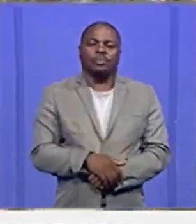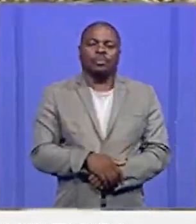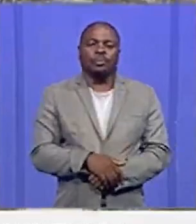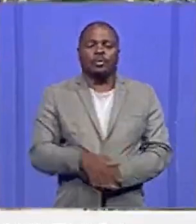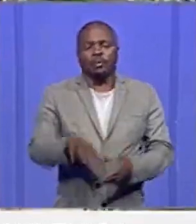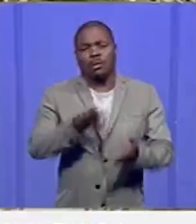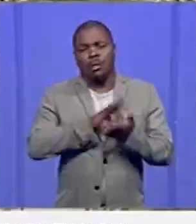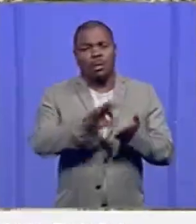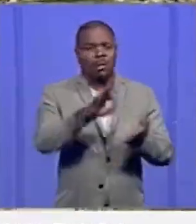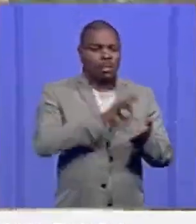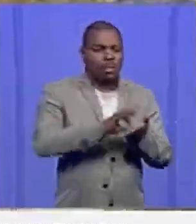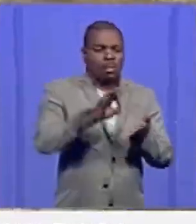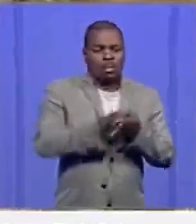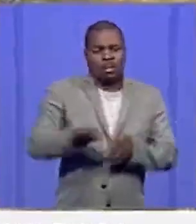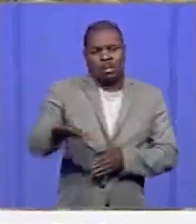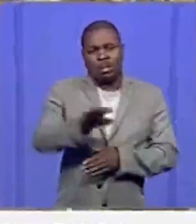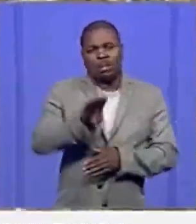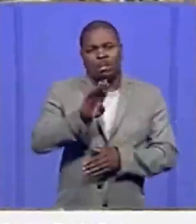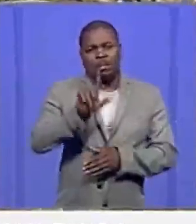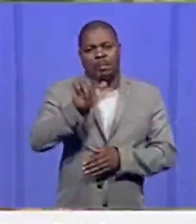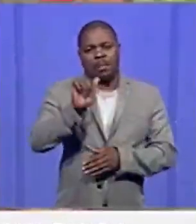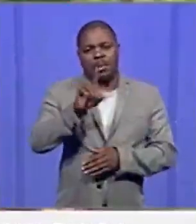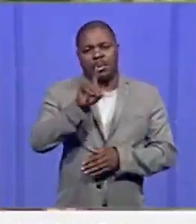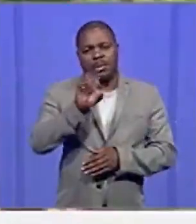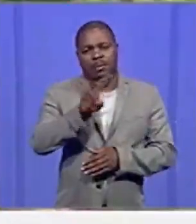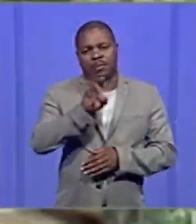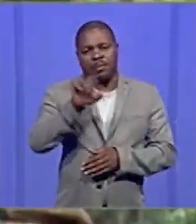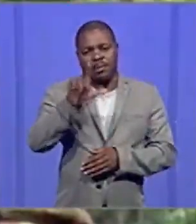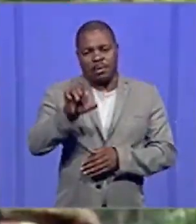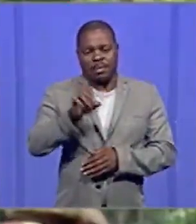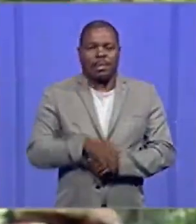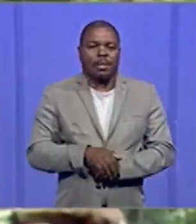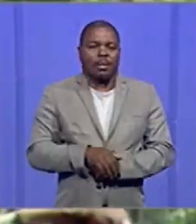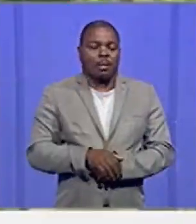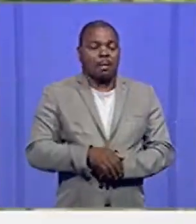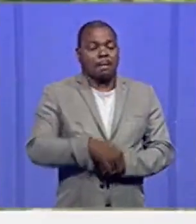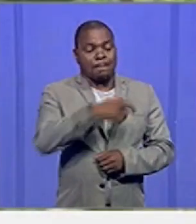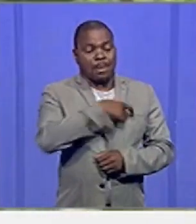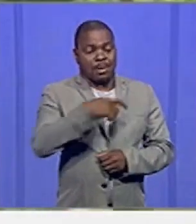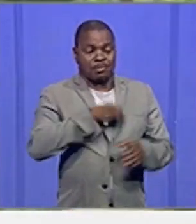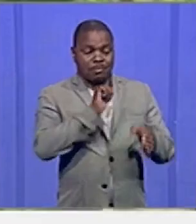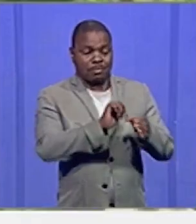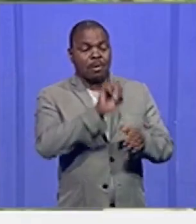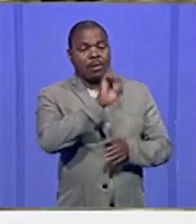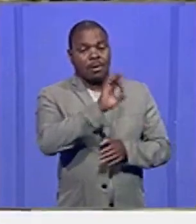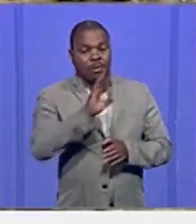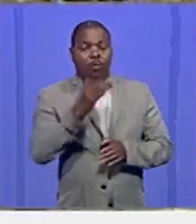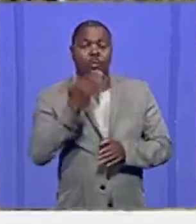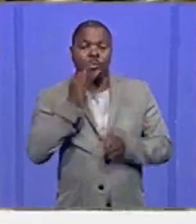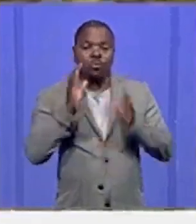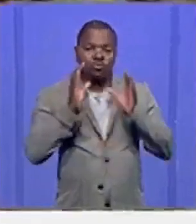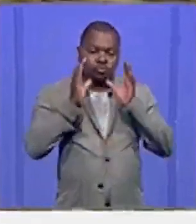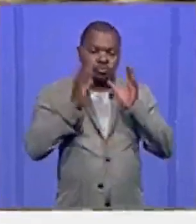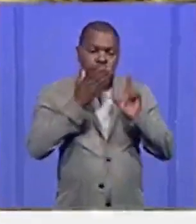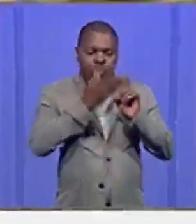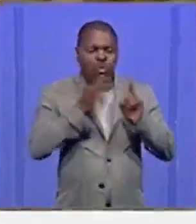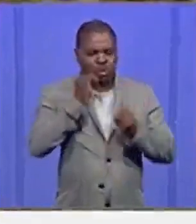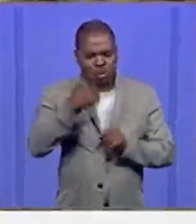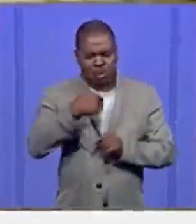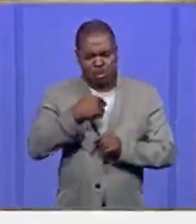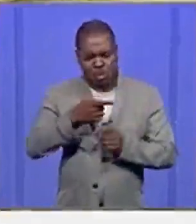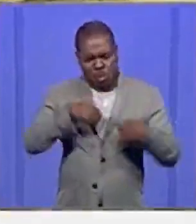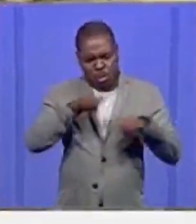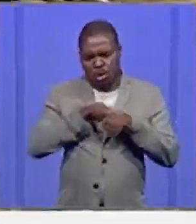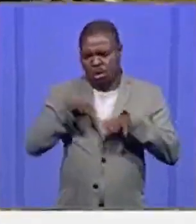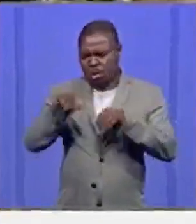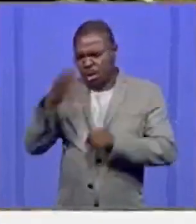Letsholo la ho hlwekisa sebaka sa Bladeville, mopresidente wa Mokga Julius Malema o re ho sebe mmusong ha ho ba